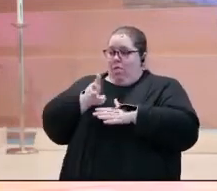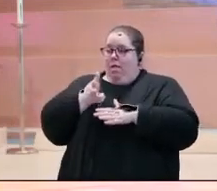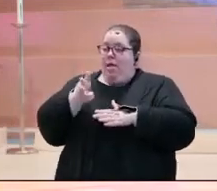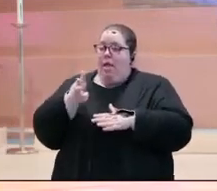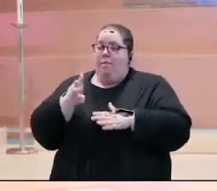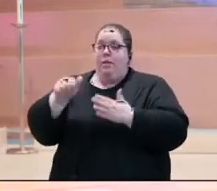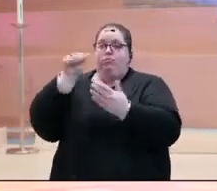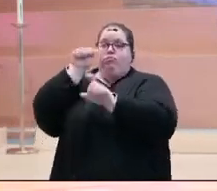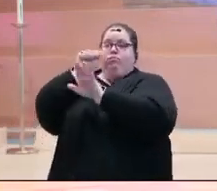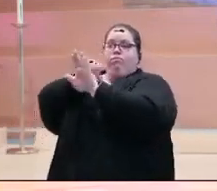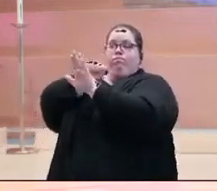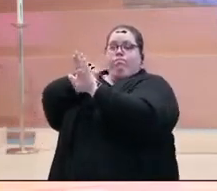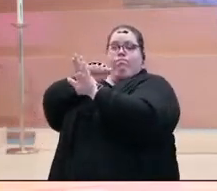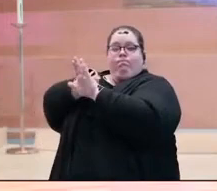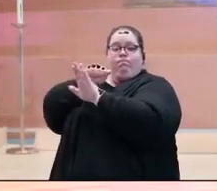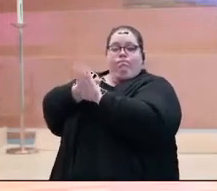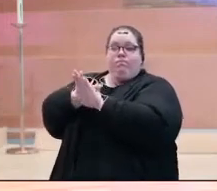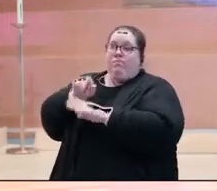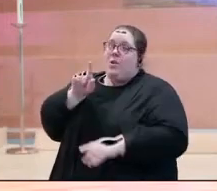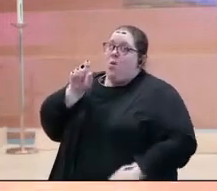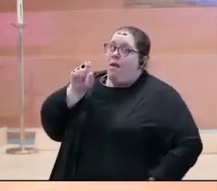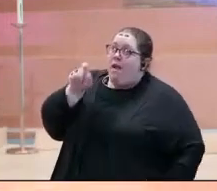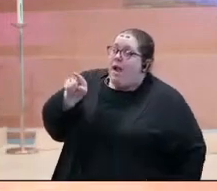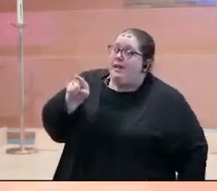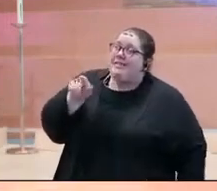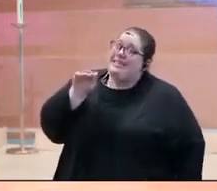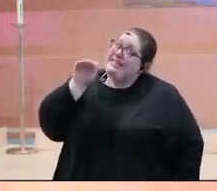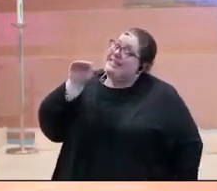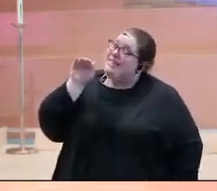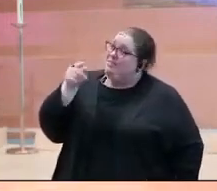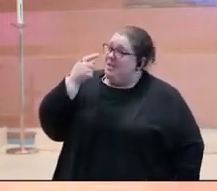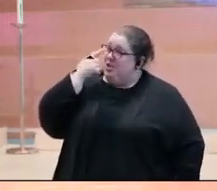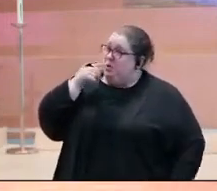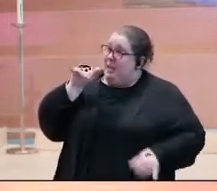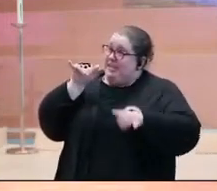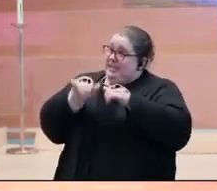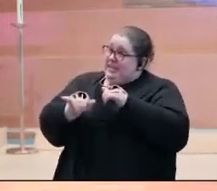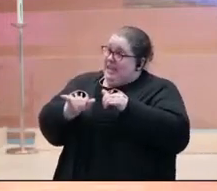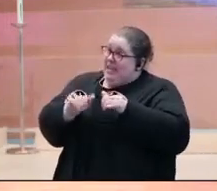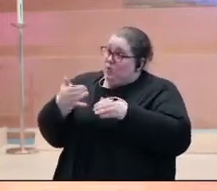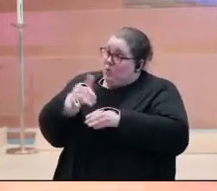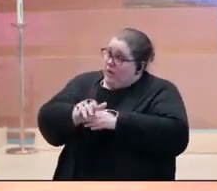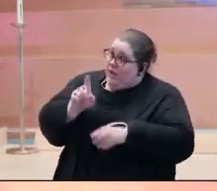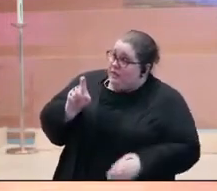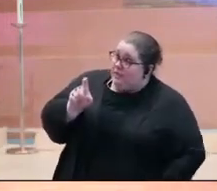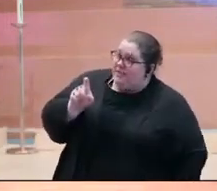you went up and you knocked on the door and asked that person, hey, can I stay with you for the night?